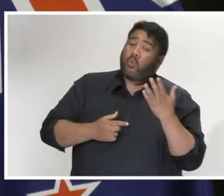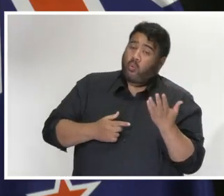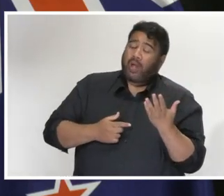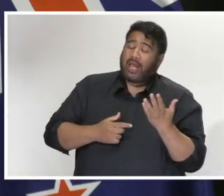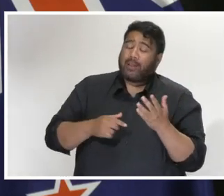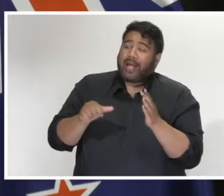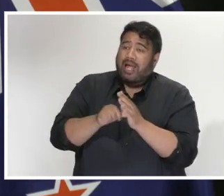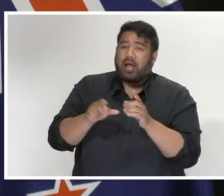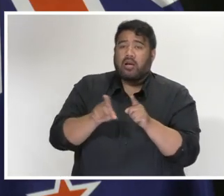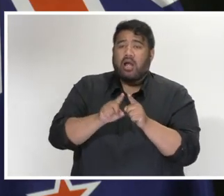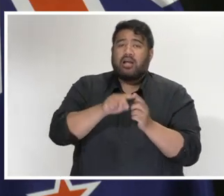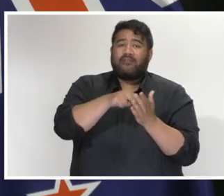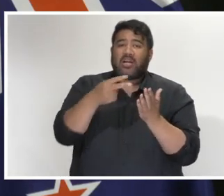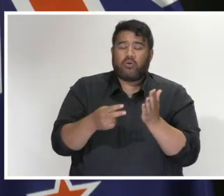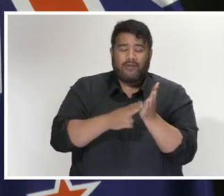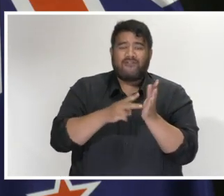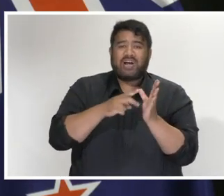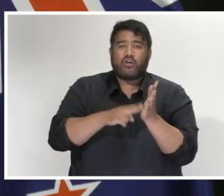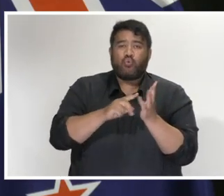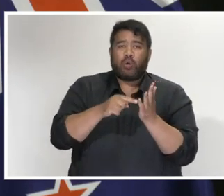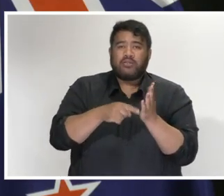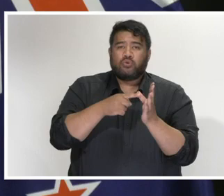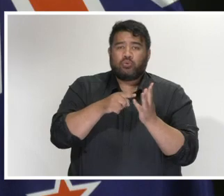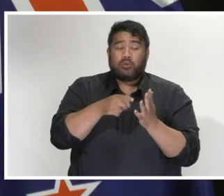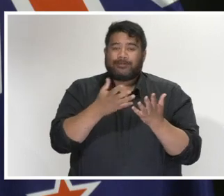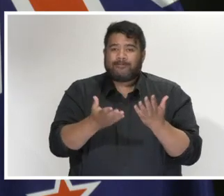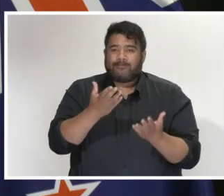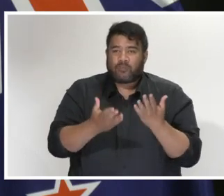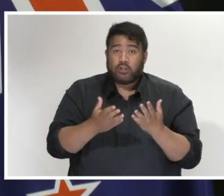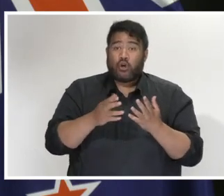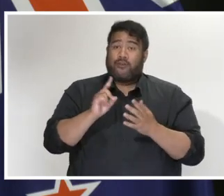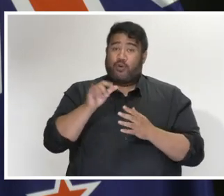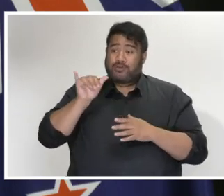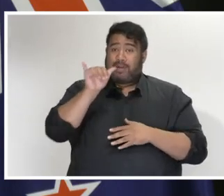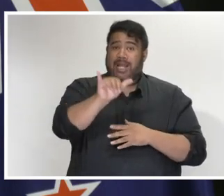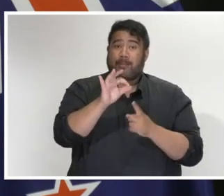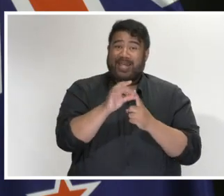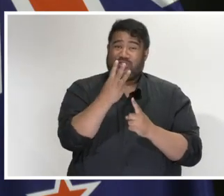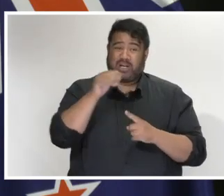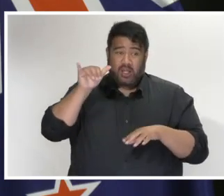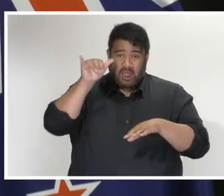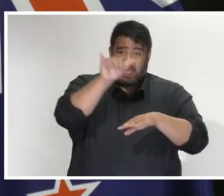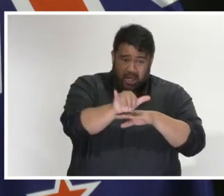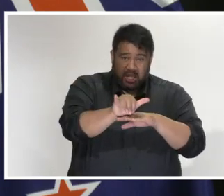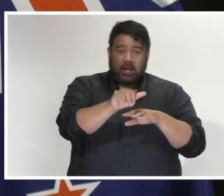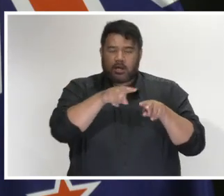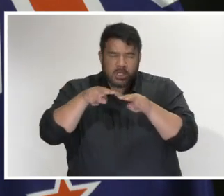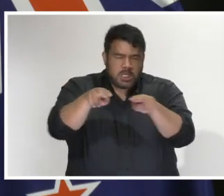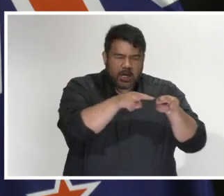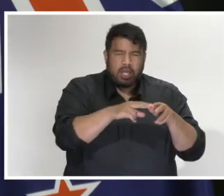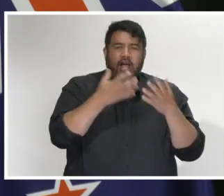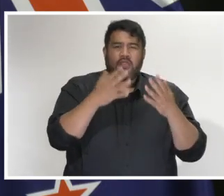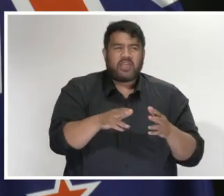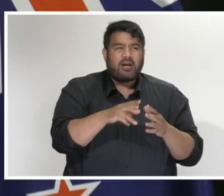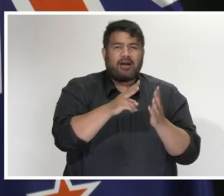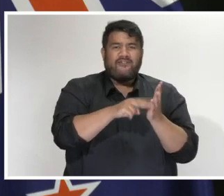in Vanuatu. So the P3 is going in first. As soon as we get word from Vanuatu around additional essential supplies,